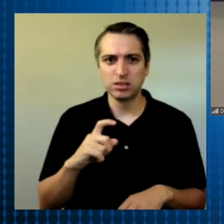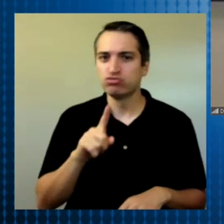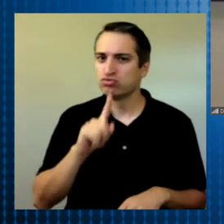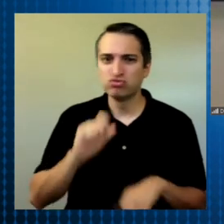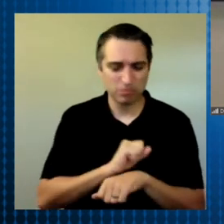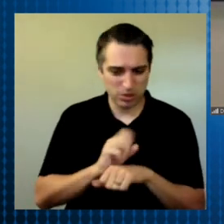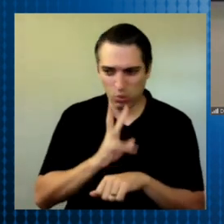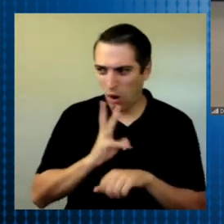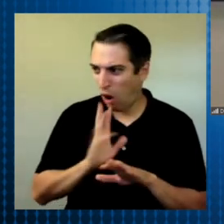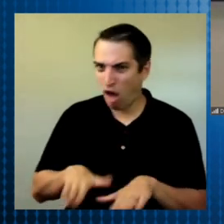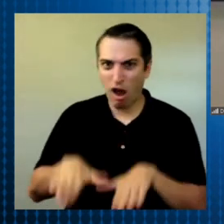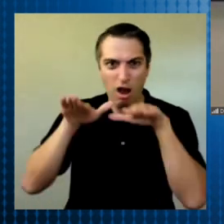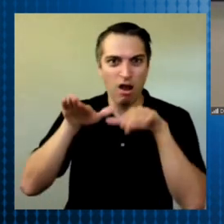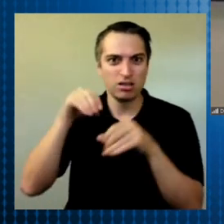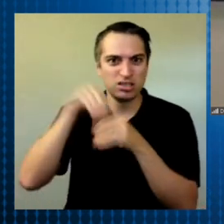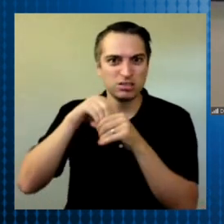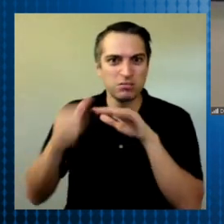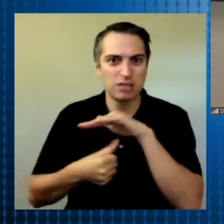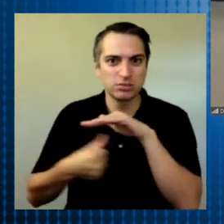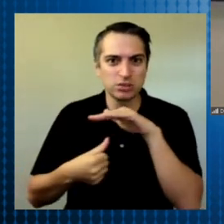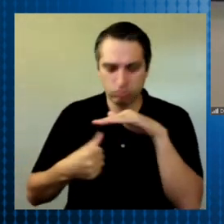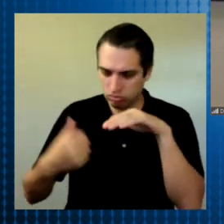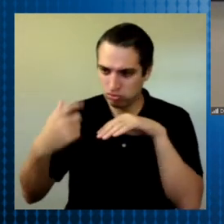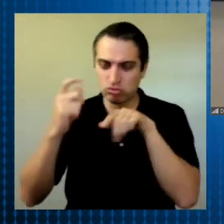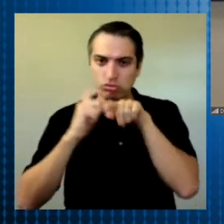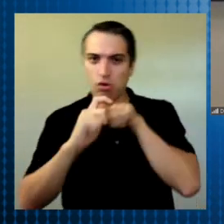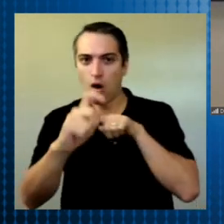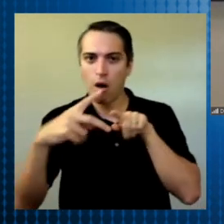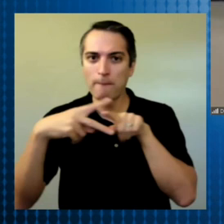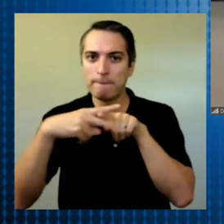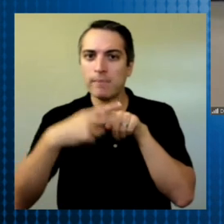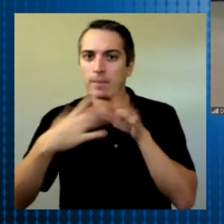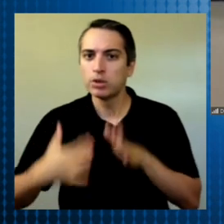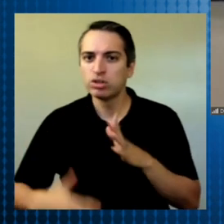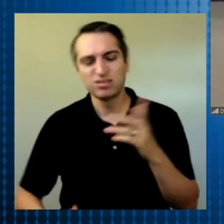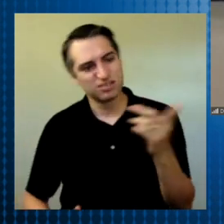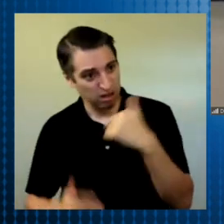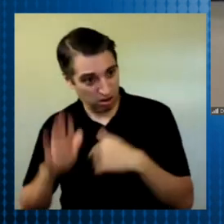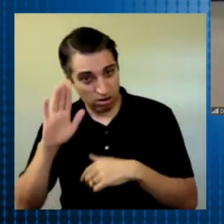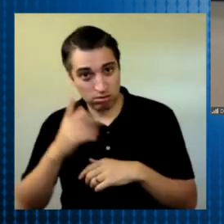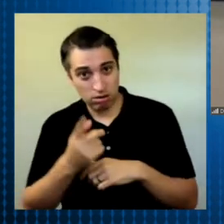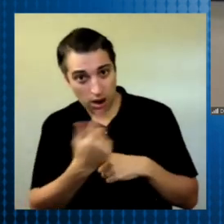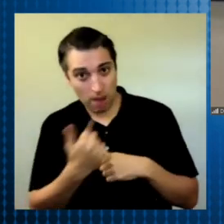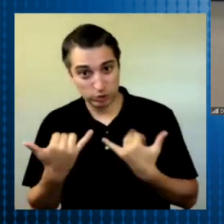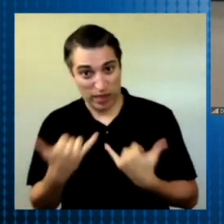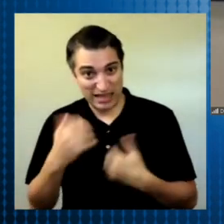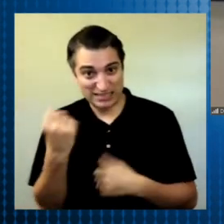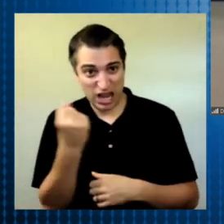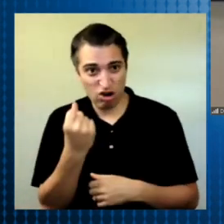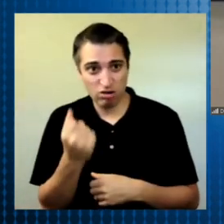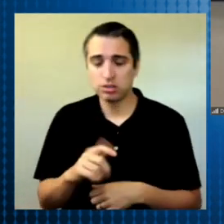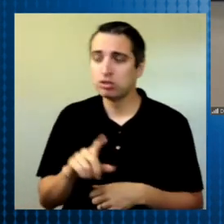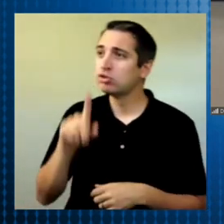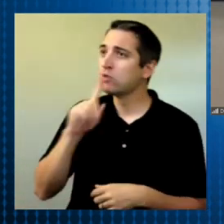all in his basement. So he calls the plumber. Say, hey, can you come out on Saturday? He says, sure, I'll come out on Saturday. I work 7 days a week